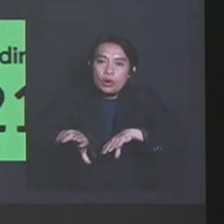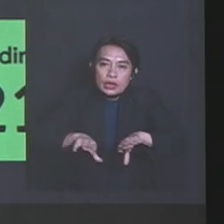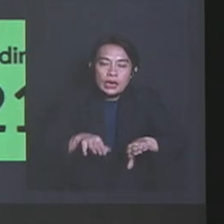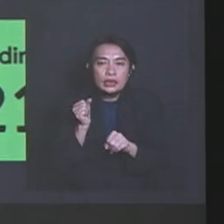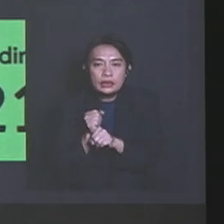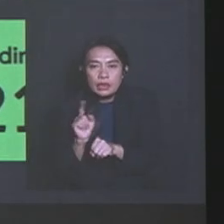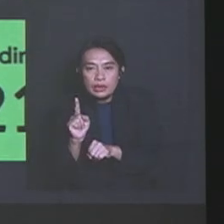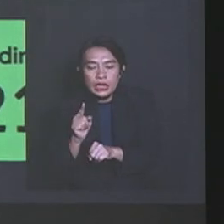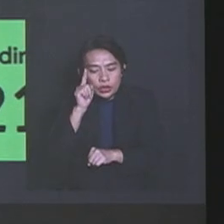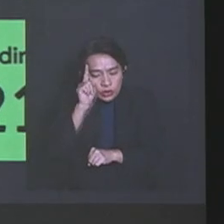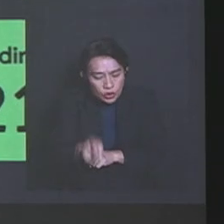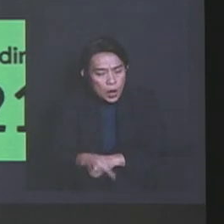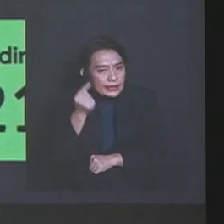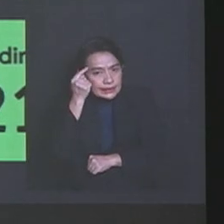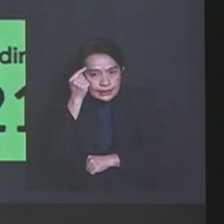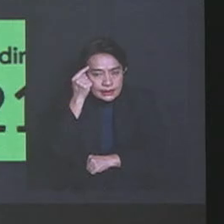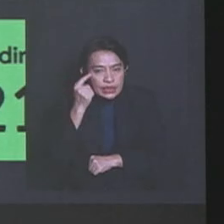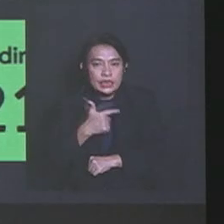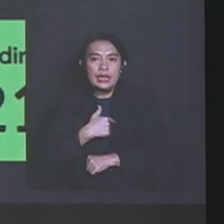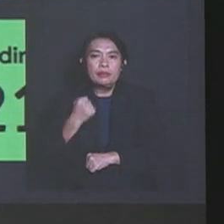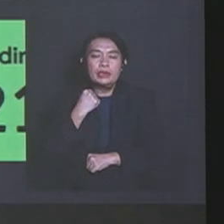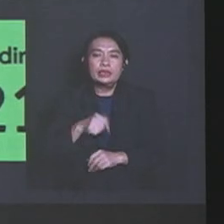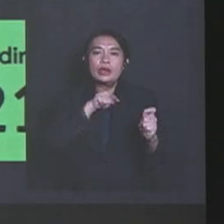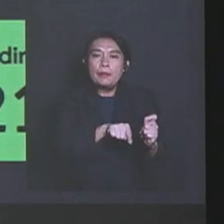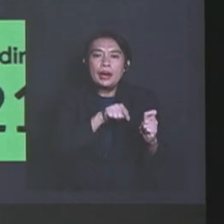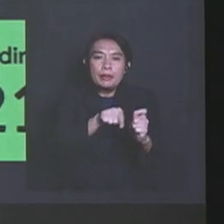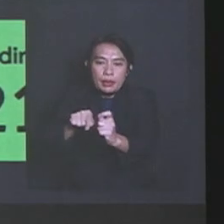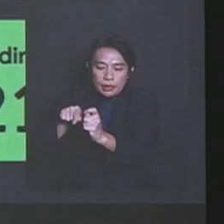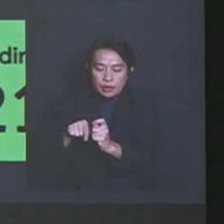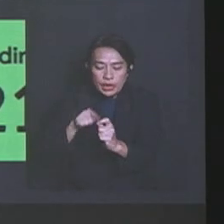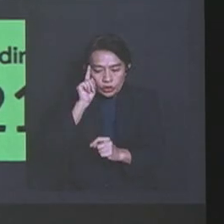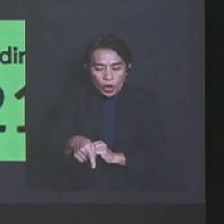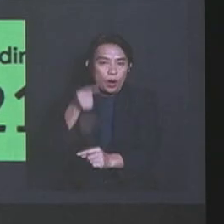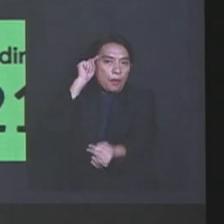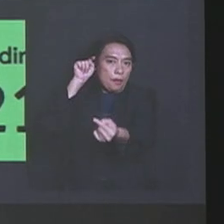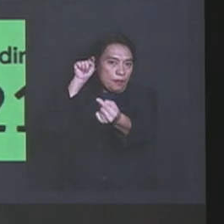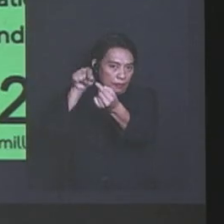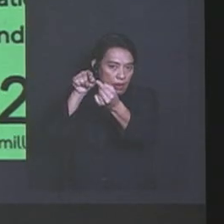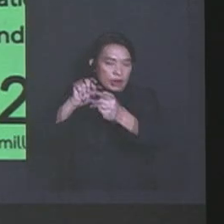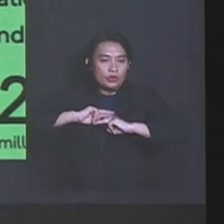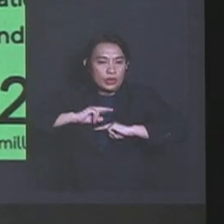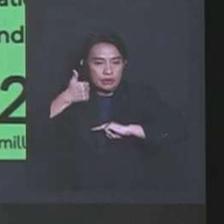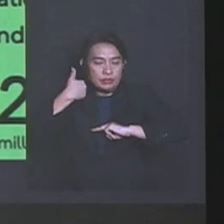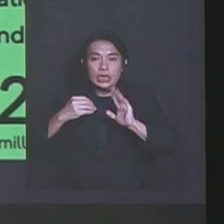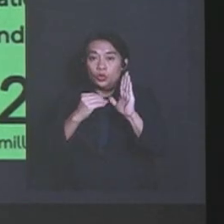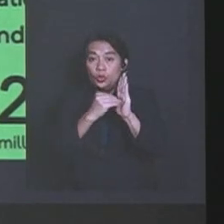For example, this one we have 50 district target that what you need to achieve.